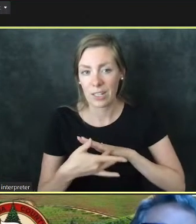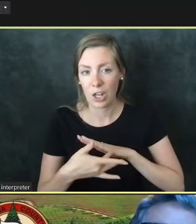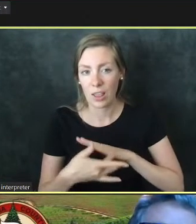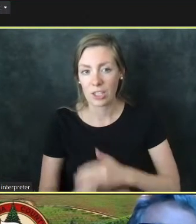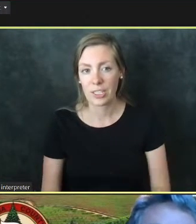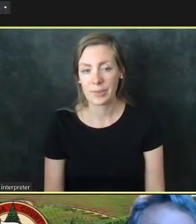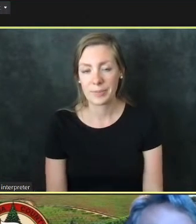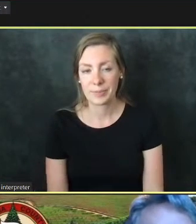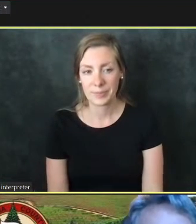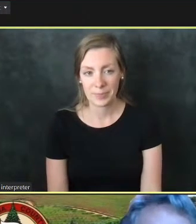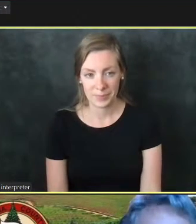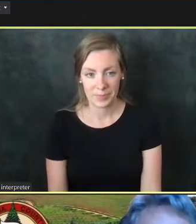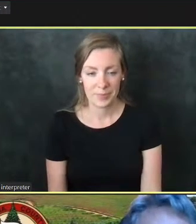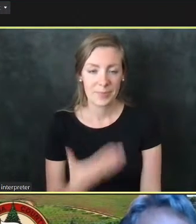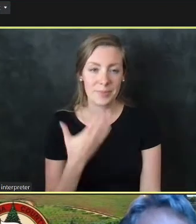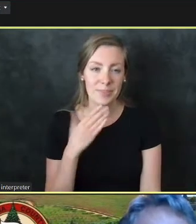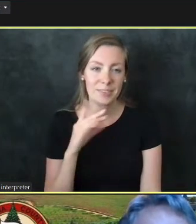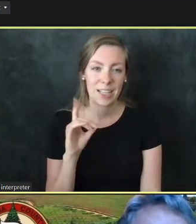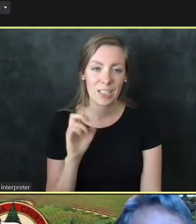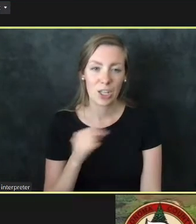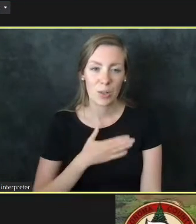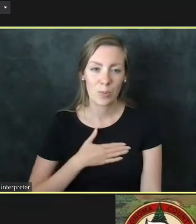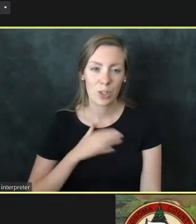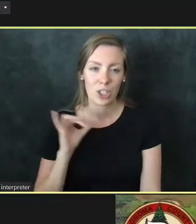estamos tratando de mejorar esto,